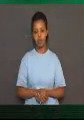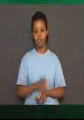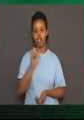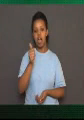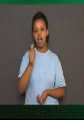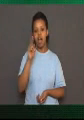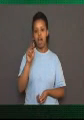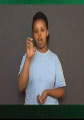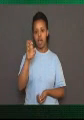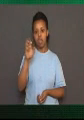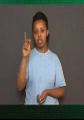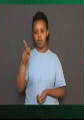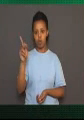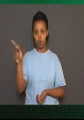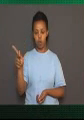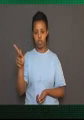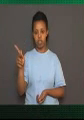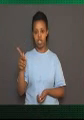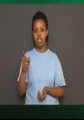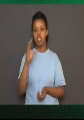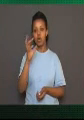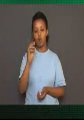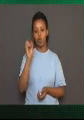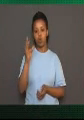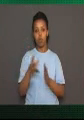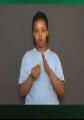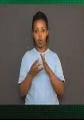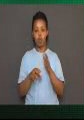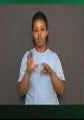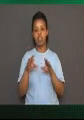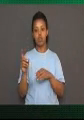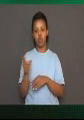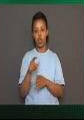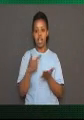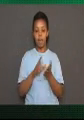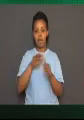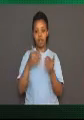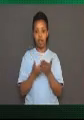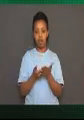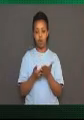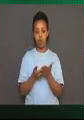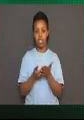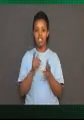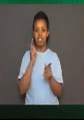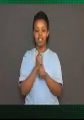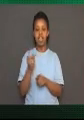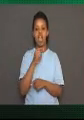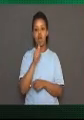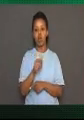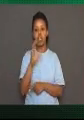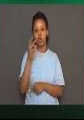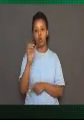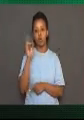Aneuploidy is a chromosomal mutation that involves an abnormal number of